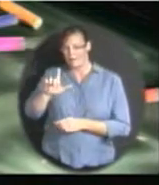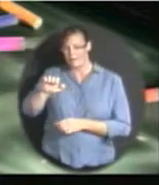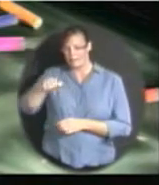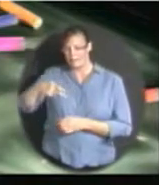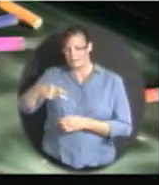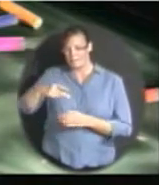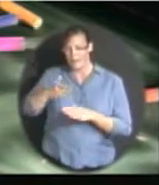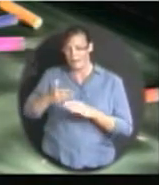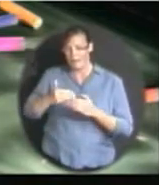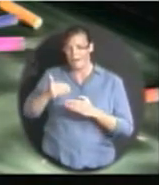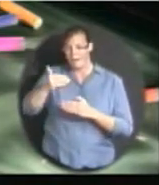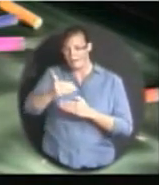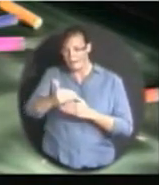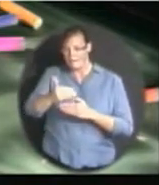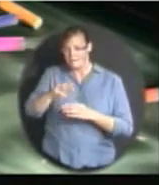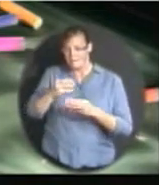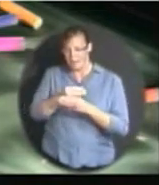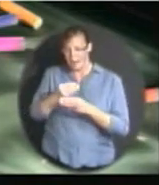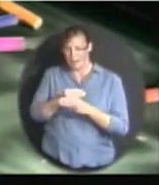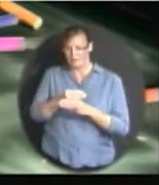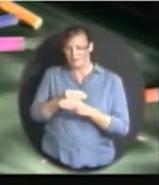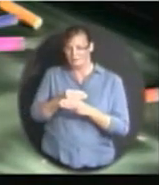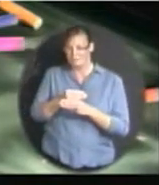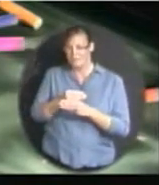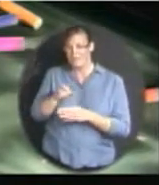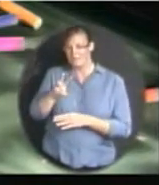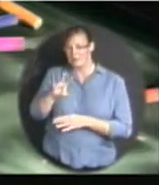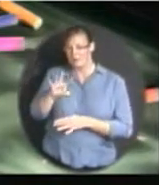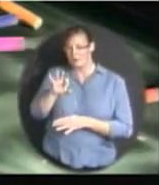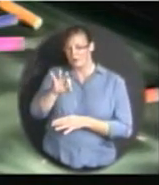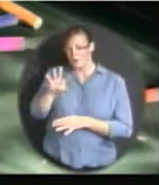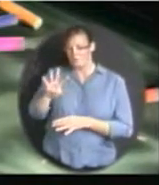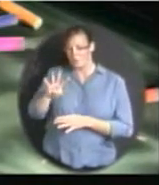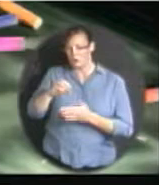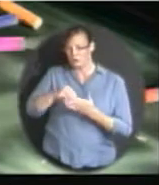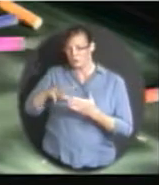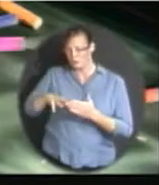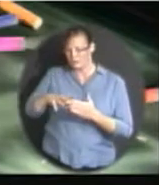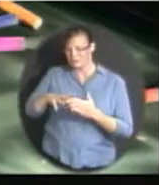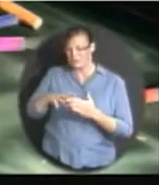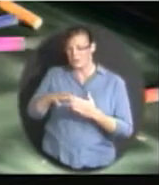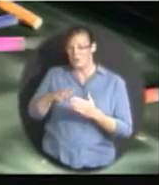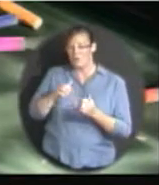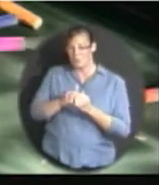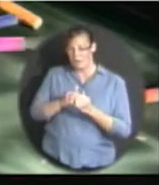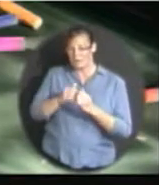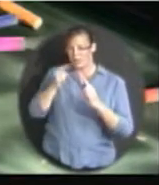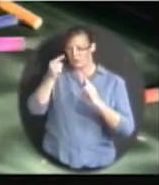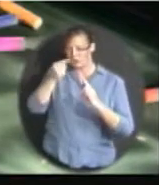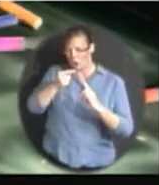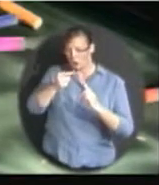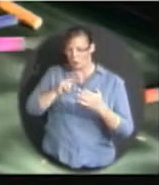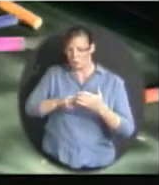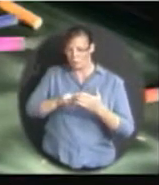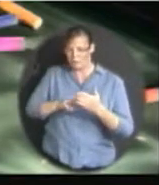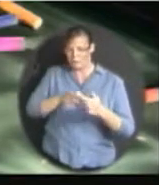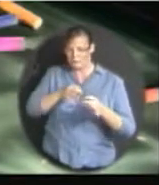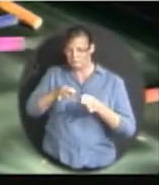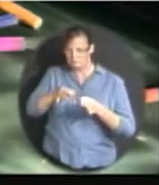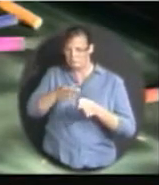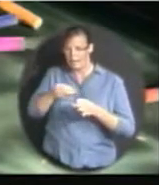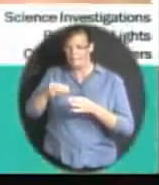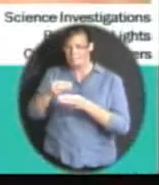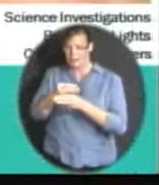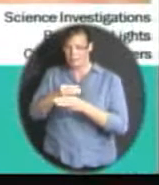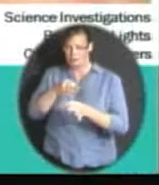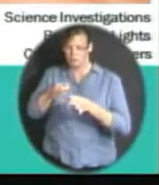MathWorks. So we had a total of 694 students in kindergarten through fourth grade participate in targeted reading instruction and math instruction.